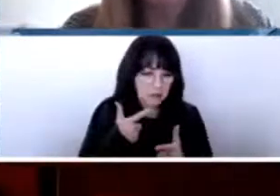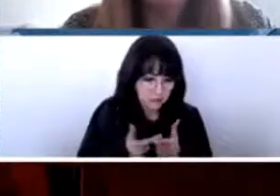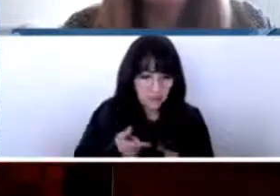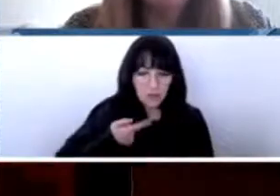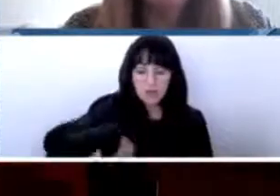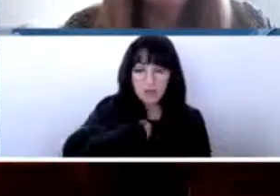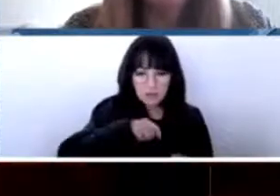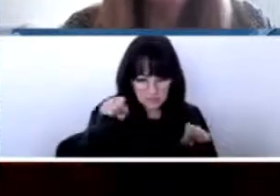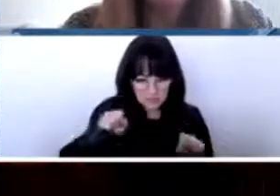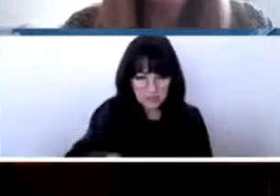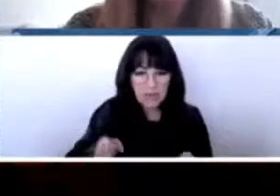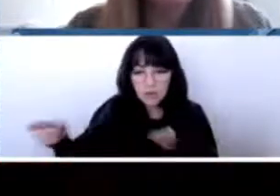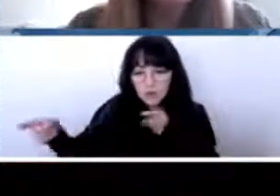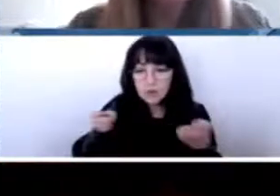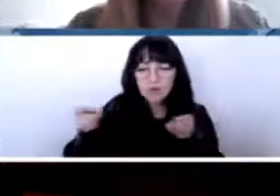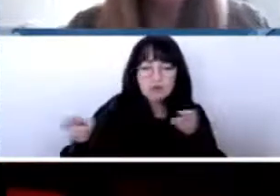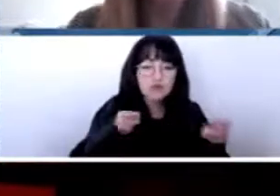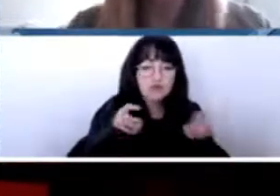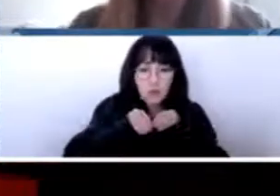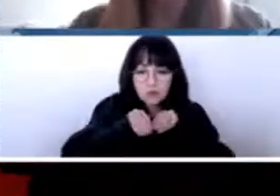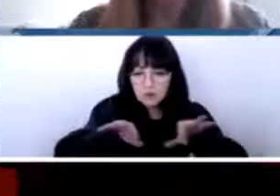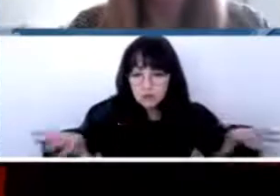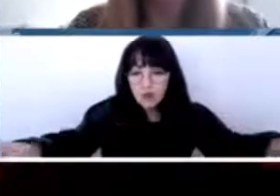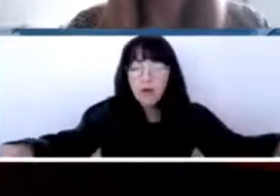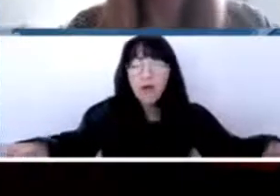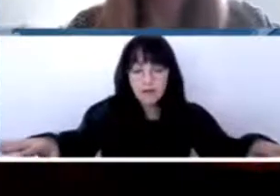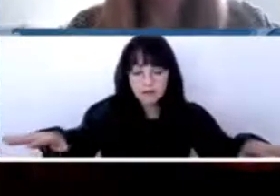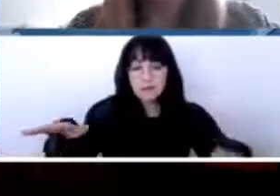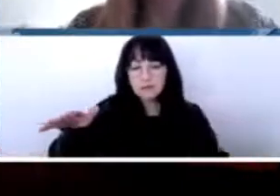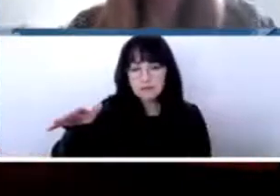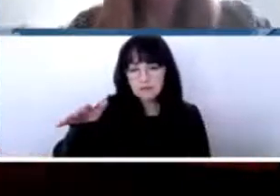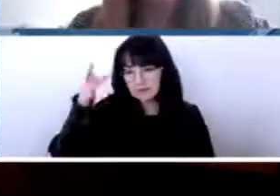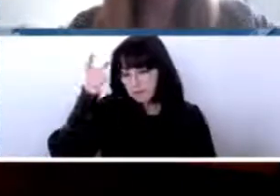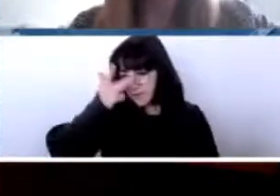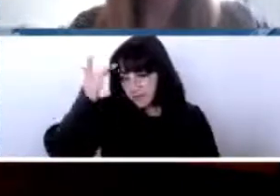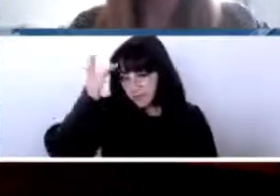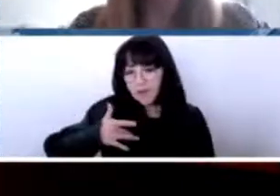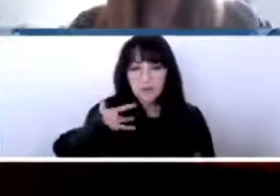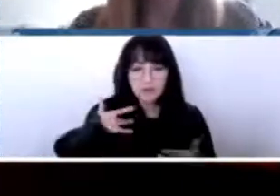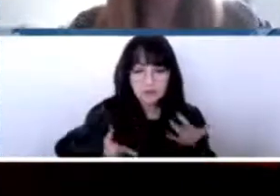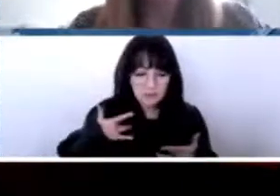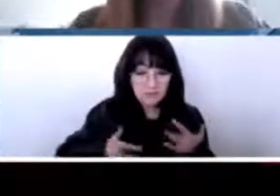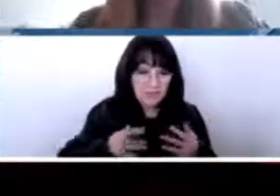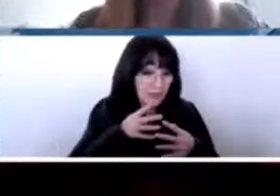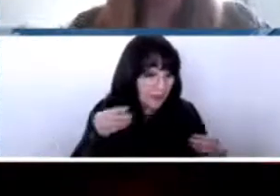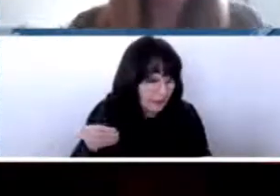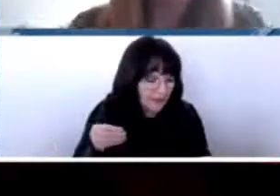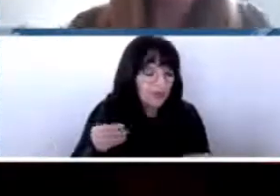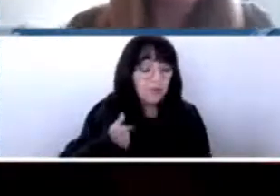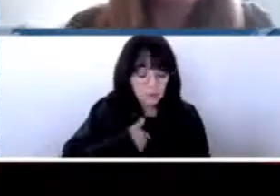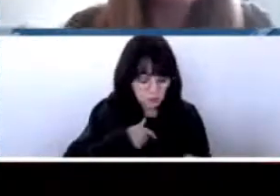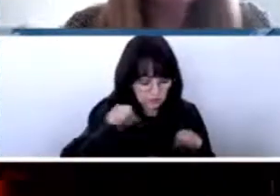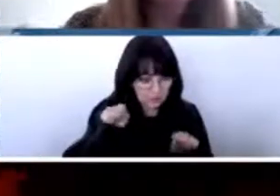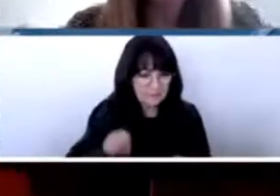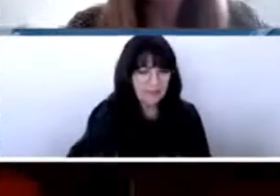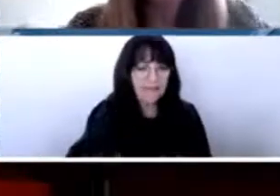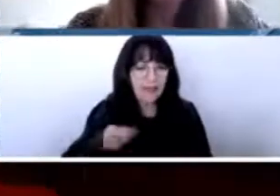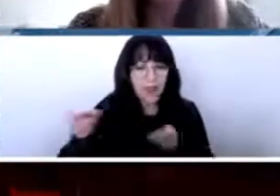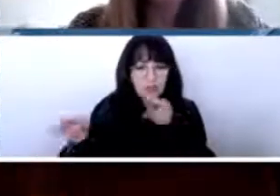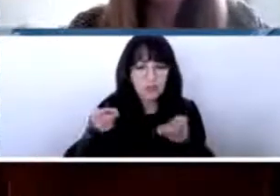the spread of the infection and also control future mutations that lead to more